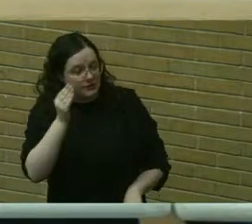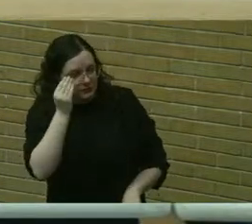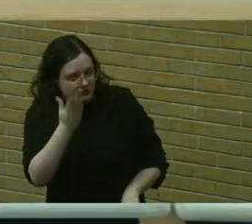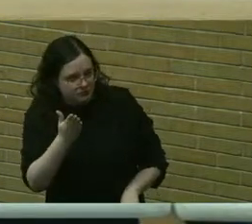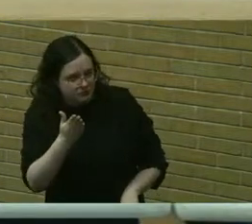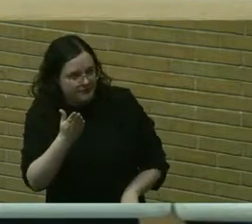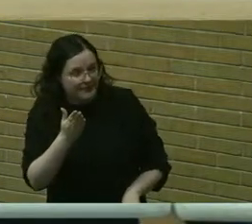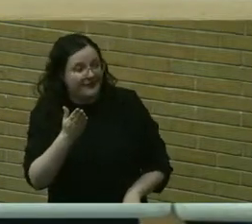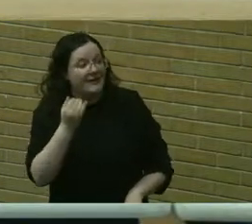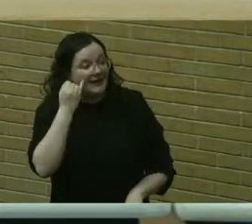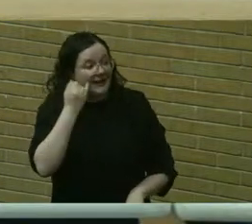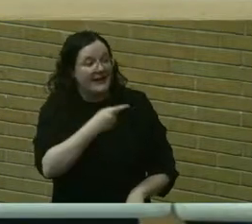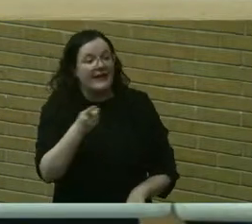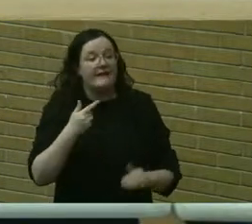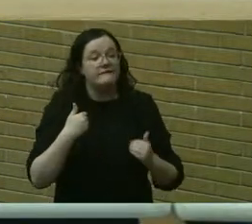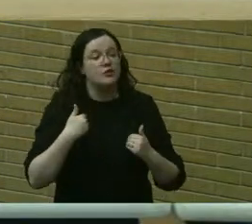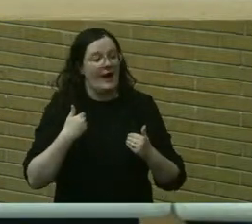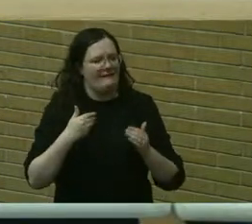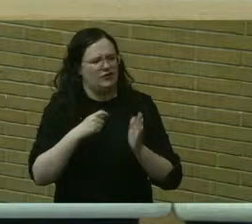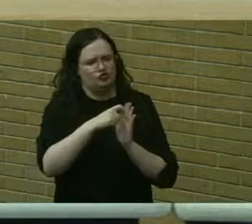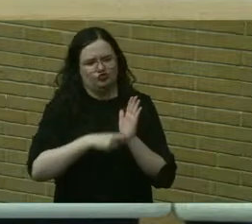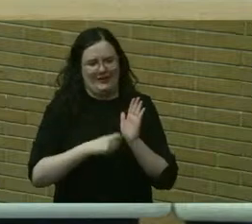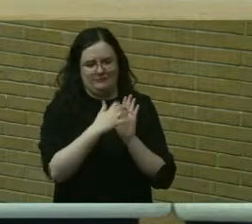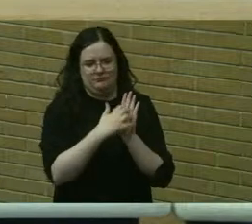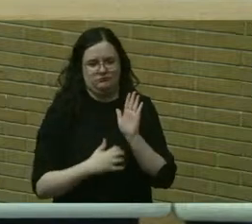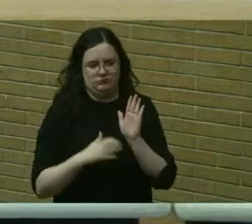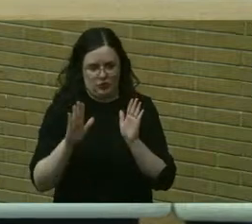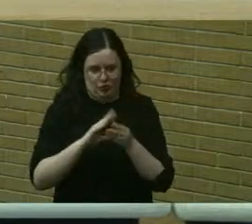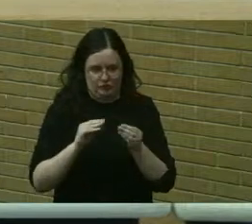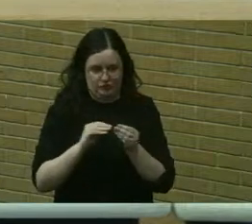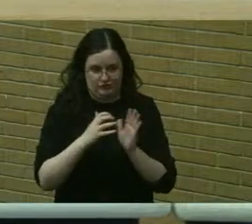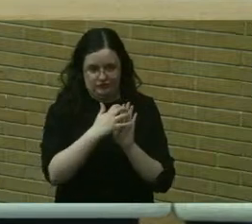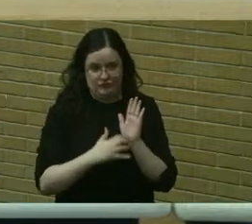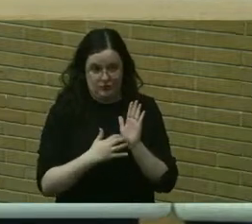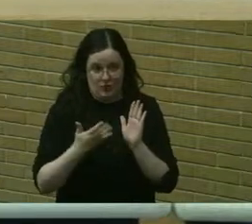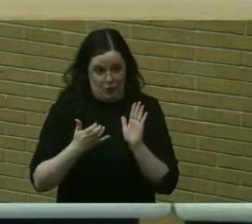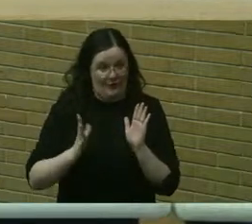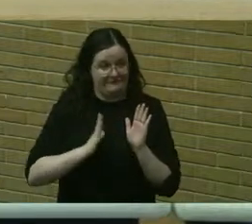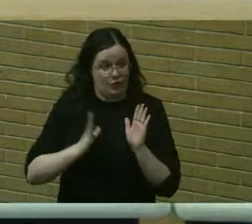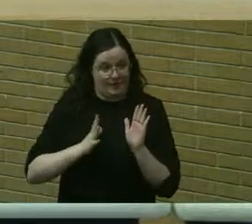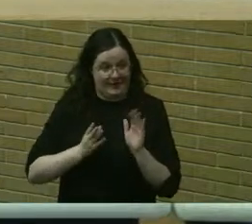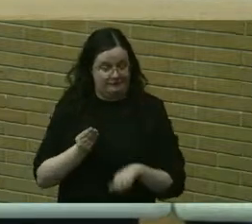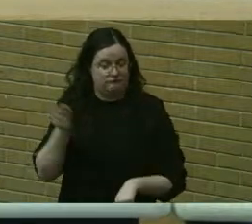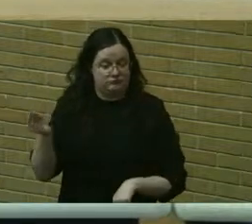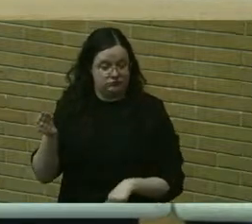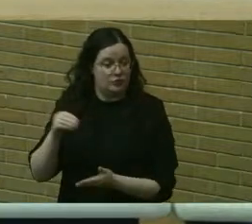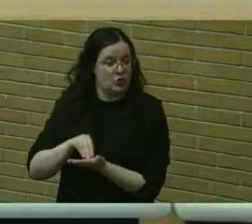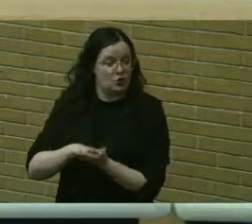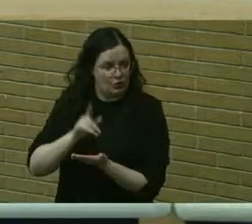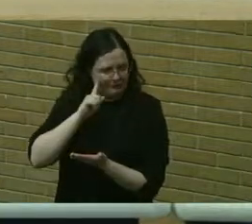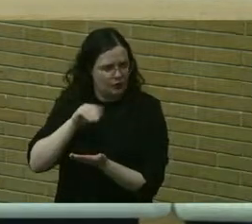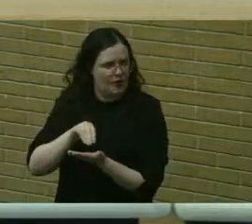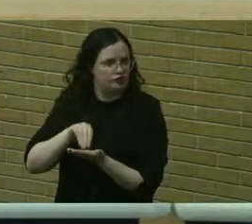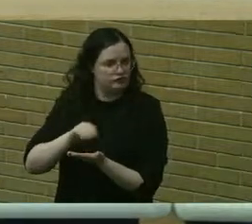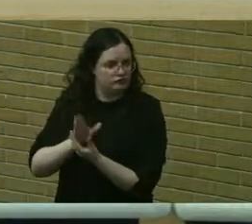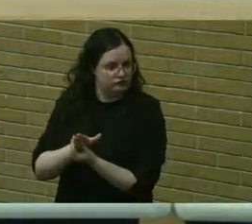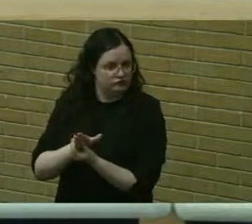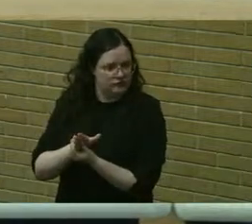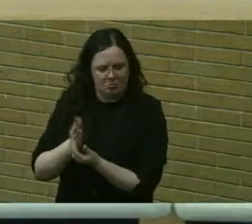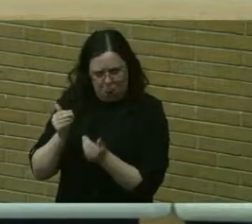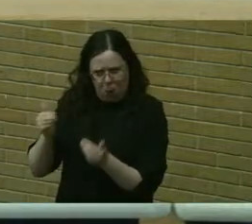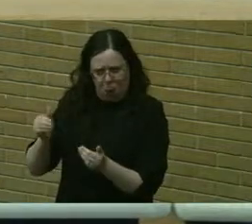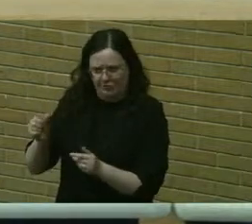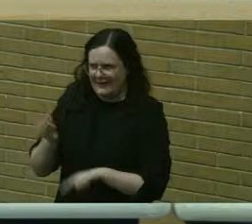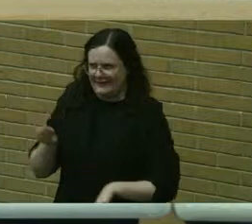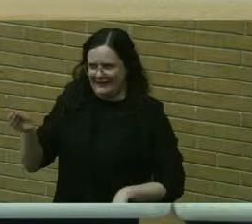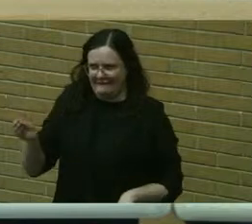anybody has written remarks that they would like to have formally included in the record, they should feel free